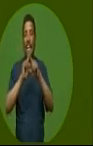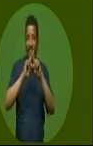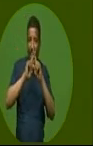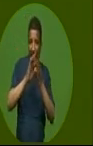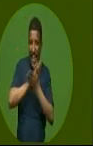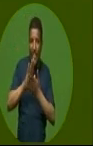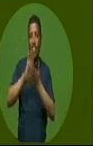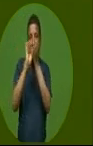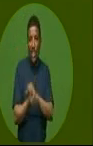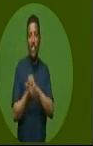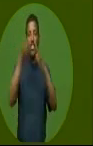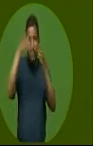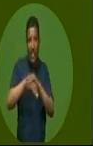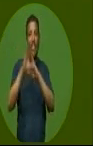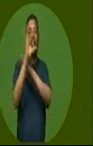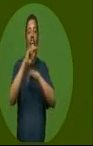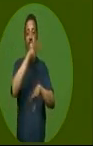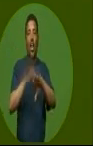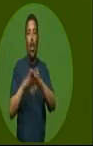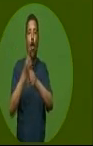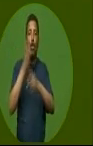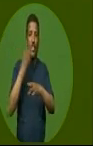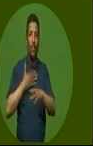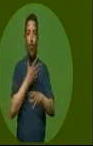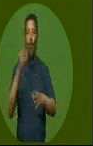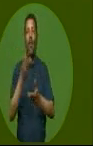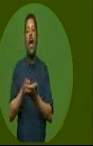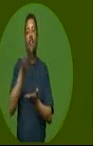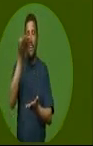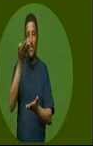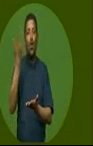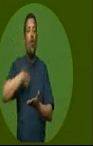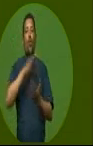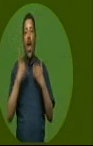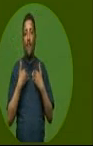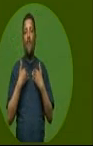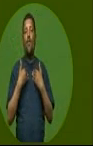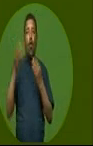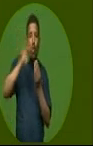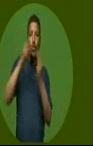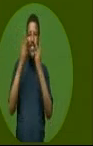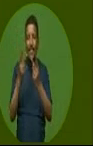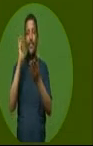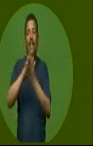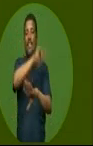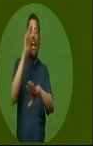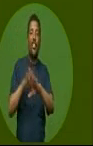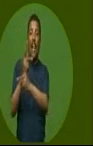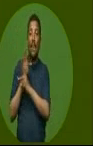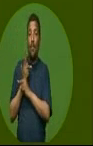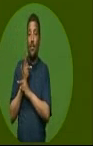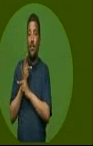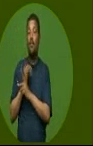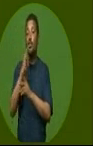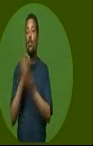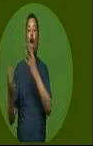change in national ownership of assets. We have also seen that national debt